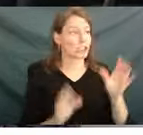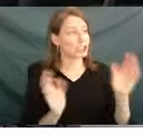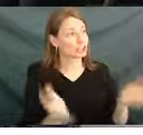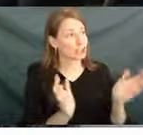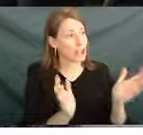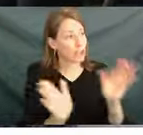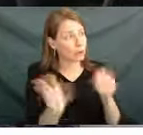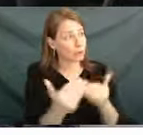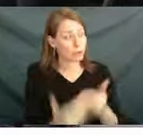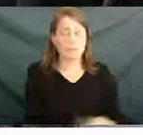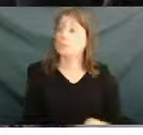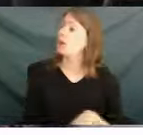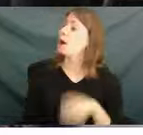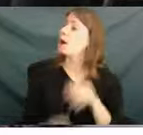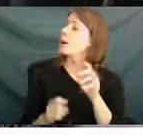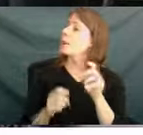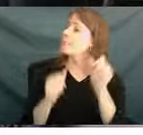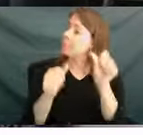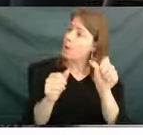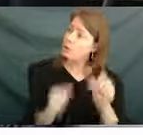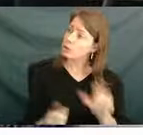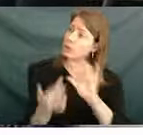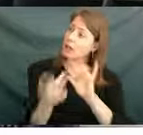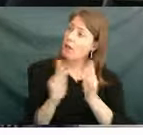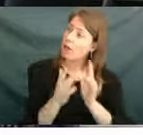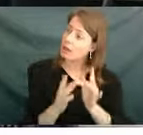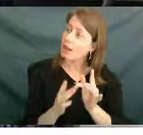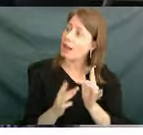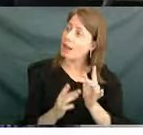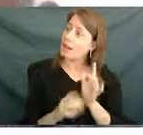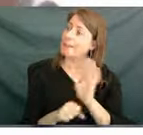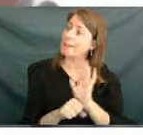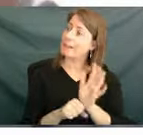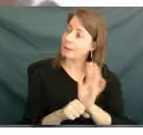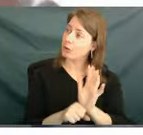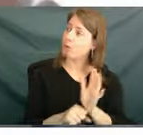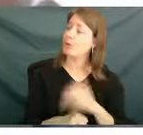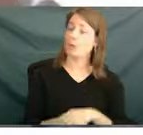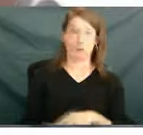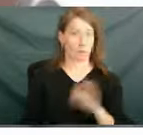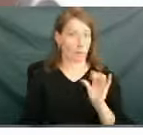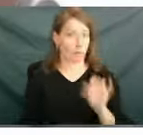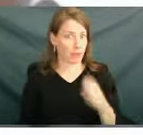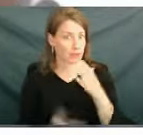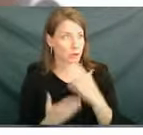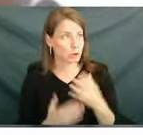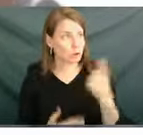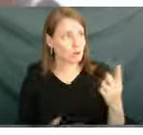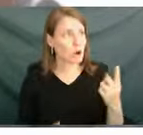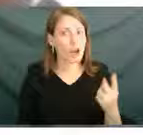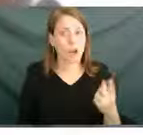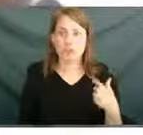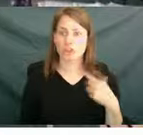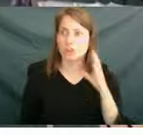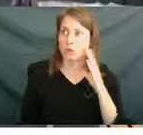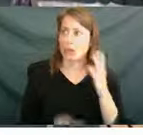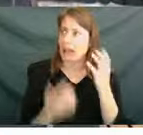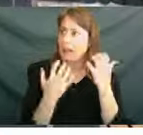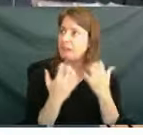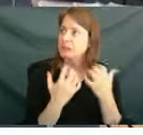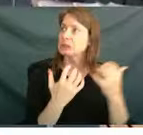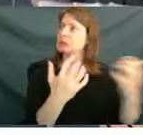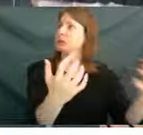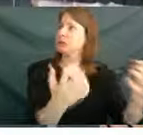online video library, that's a really good one, isn't it? Because we're going to have a massive audience. So should we focus on that one? Right, I